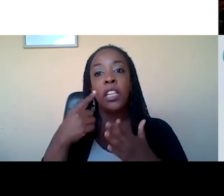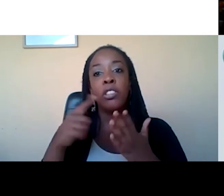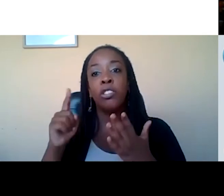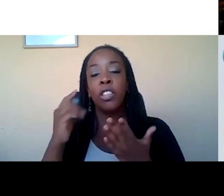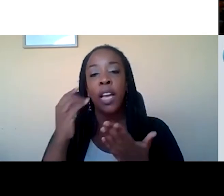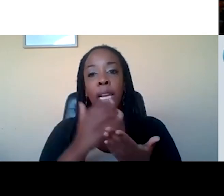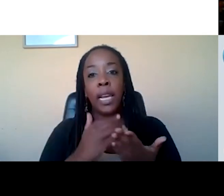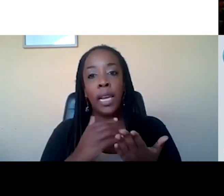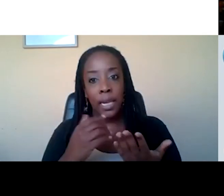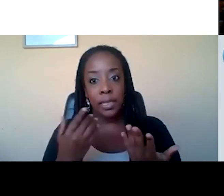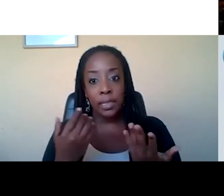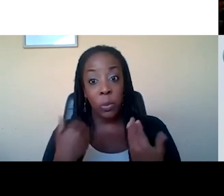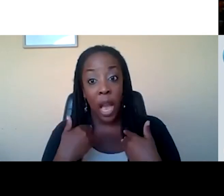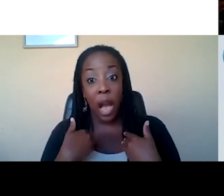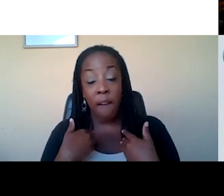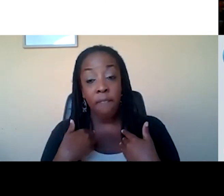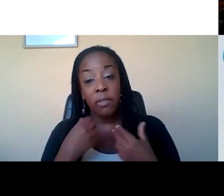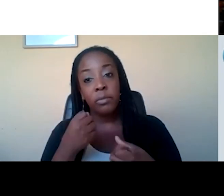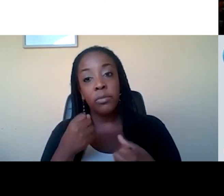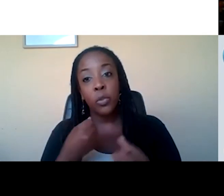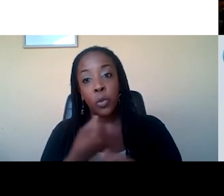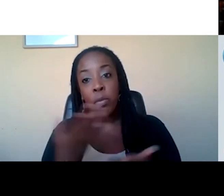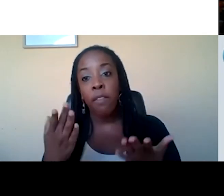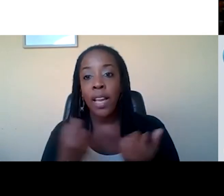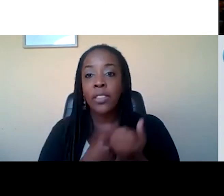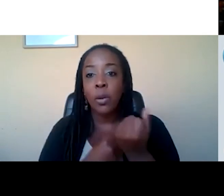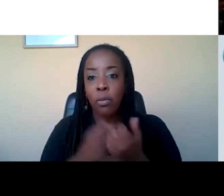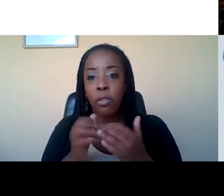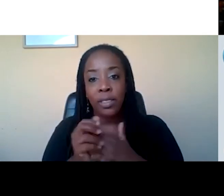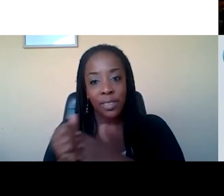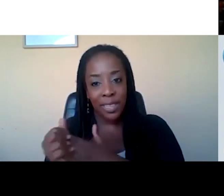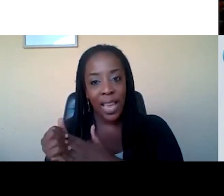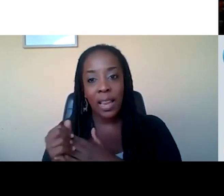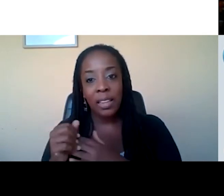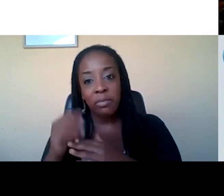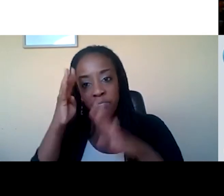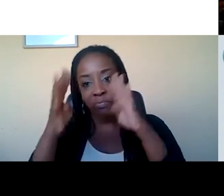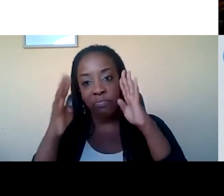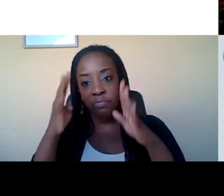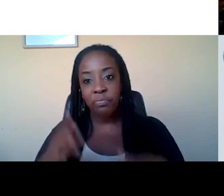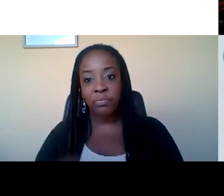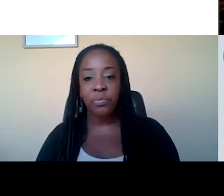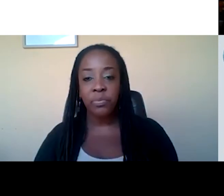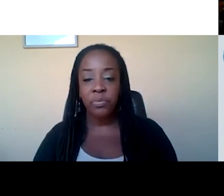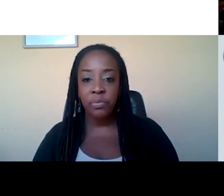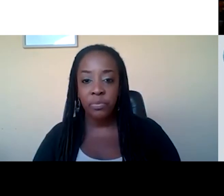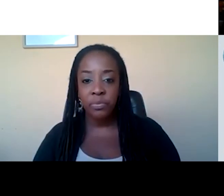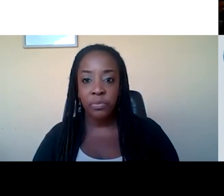can provide support to be guided by. Okay.